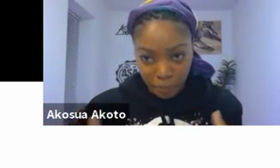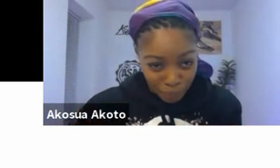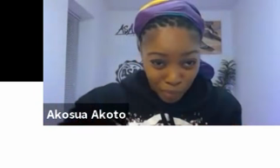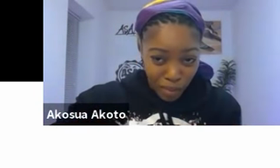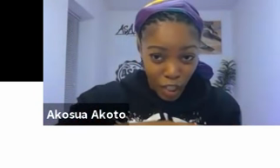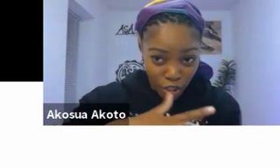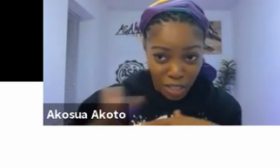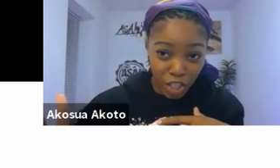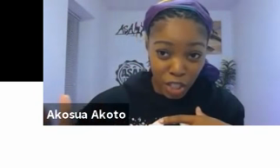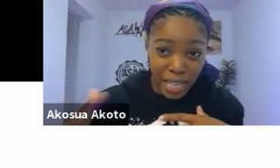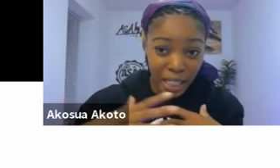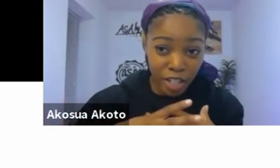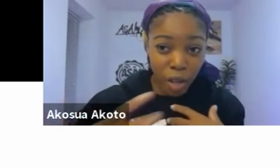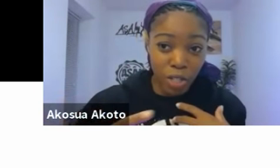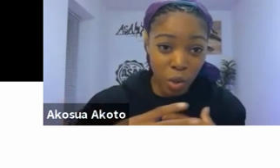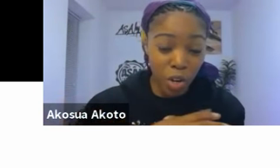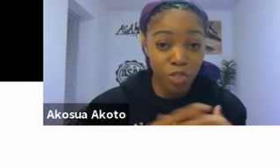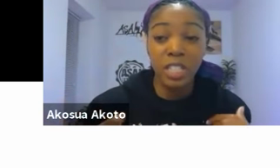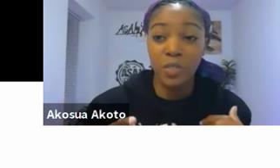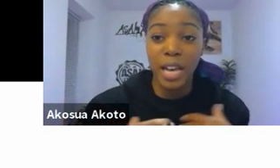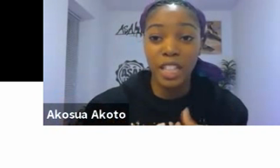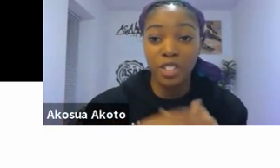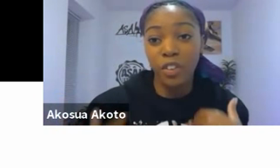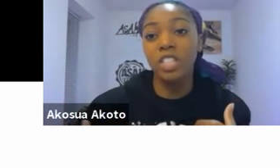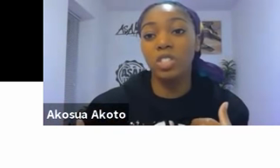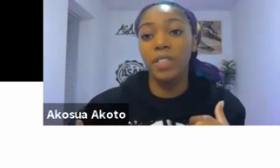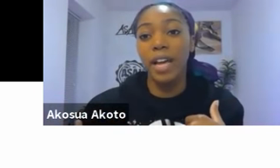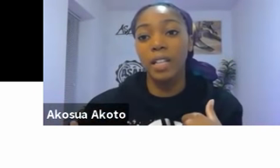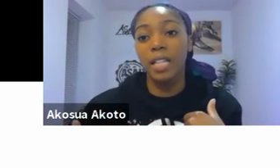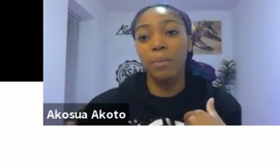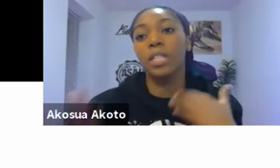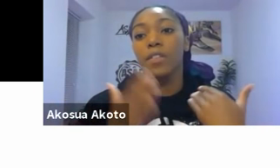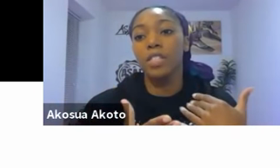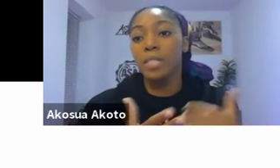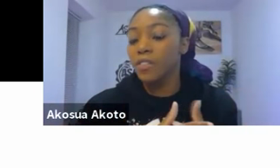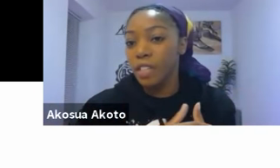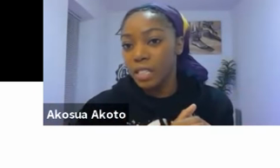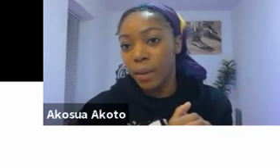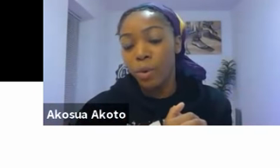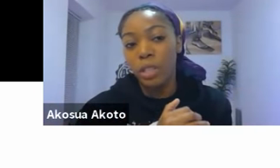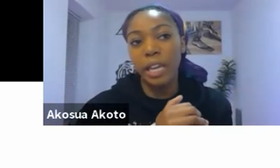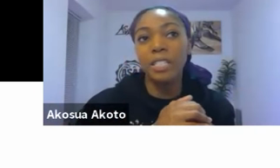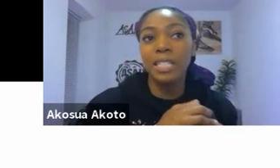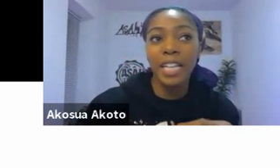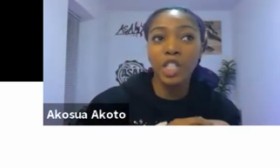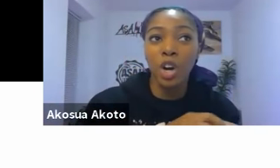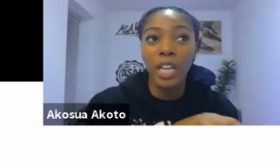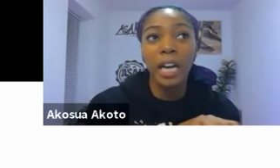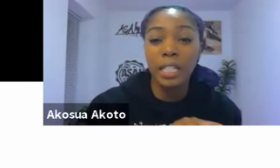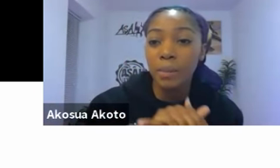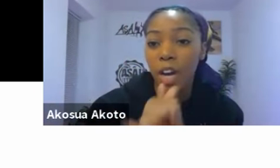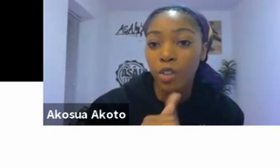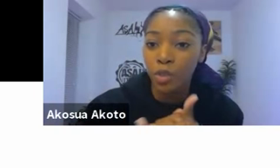in rhythm. Traditionally, there's also a reason for that. There's a function of that. And I'm gonna give a specific example. There's a dance